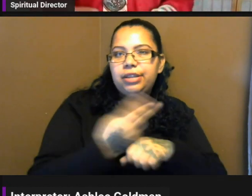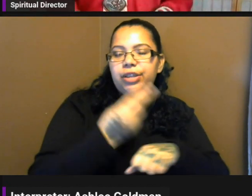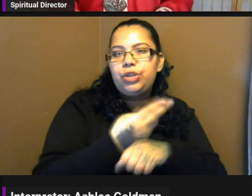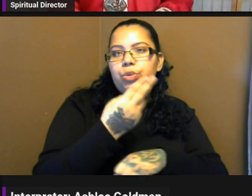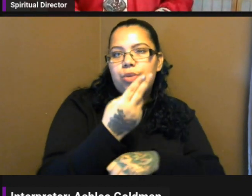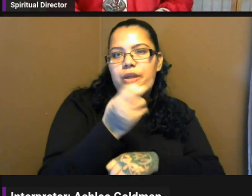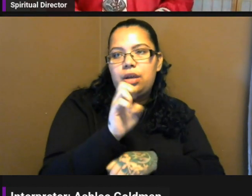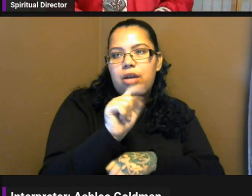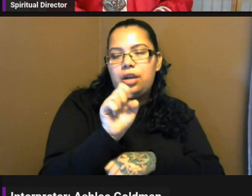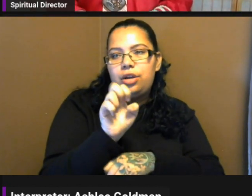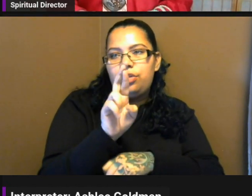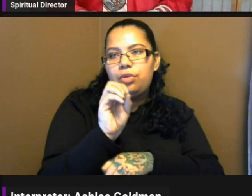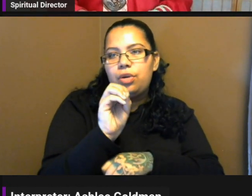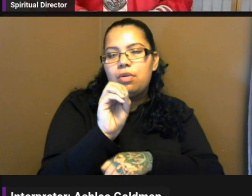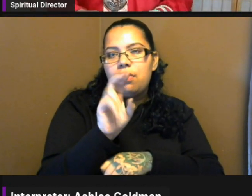heteronormativity.